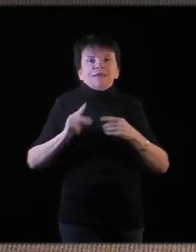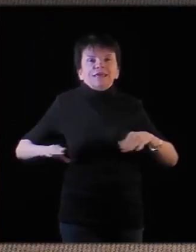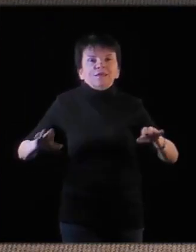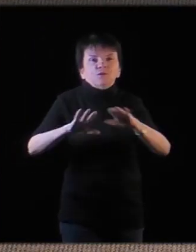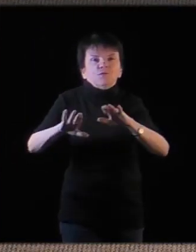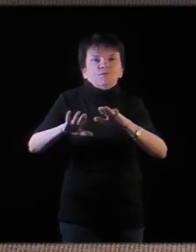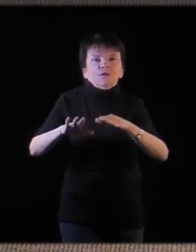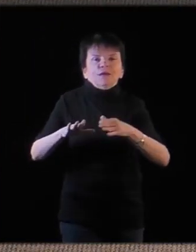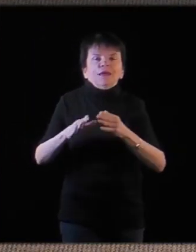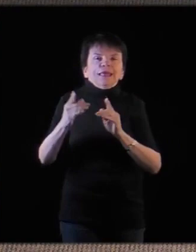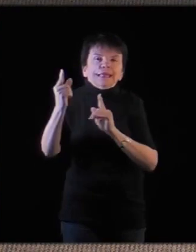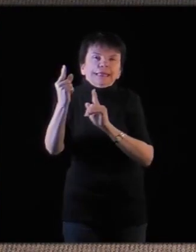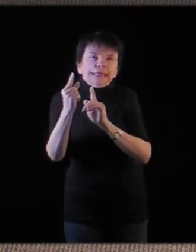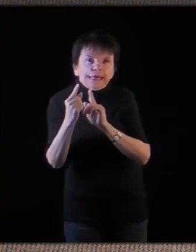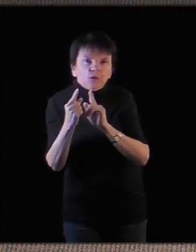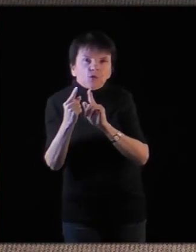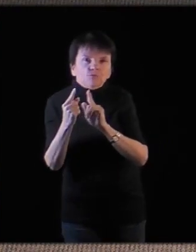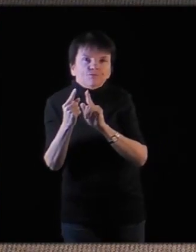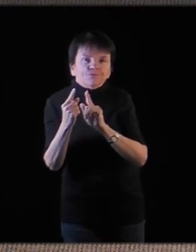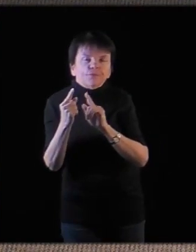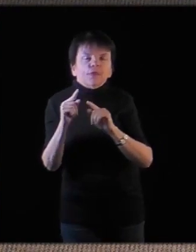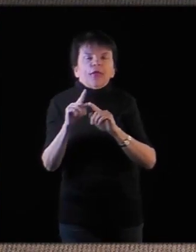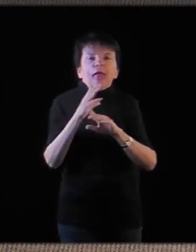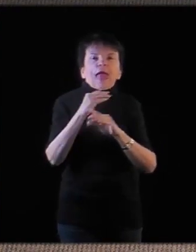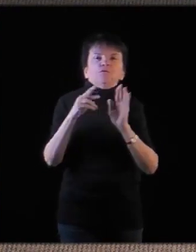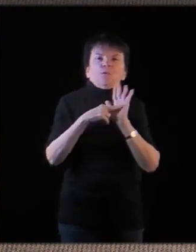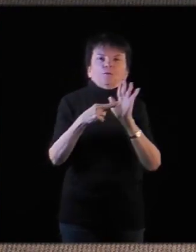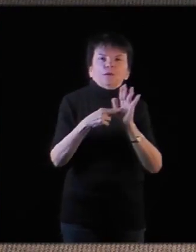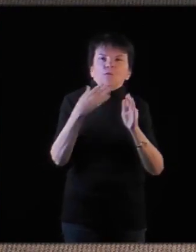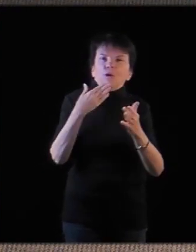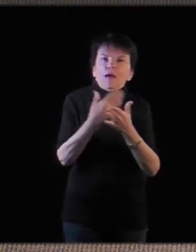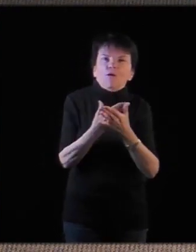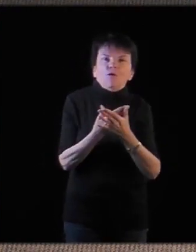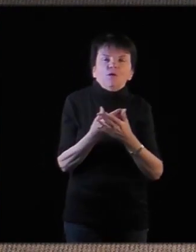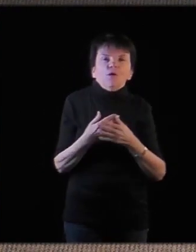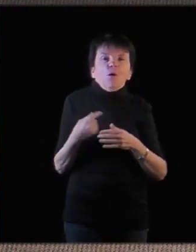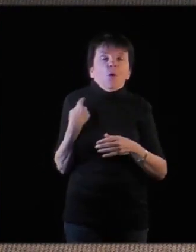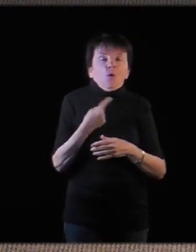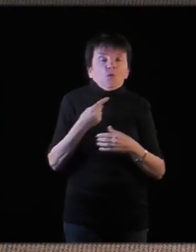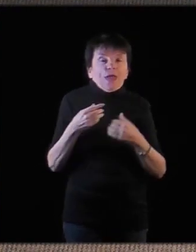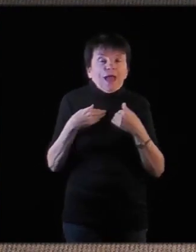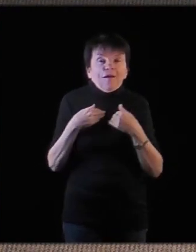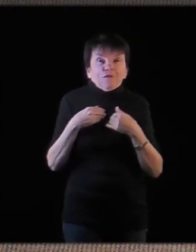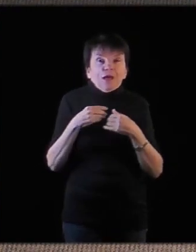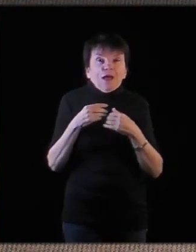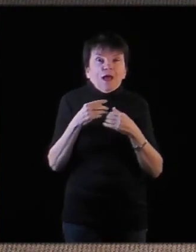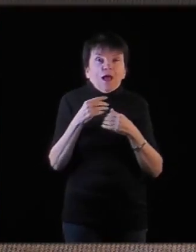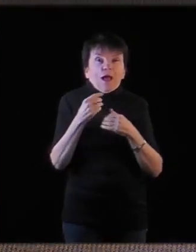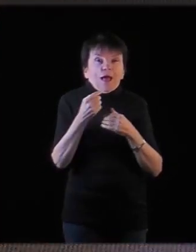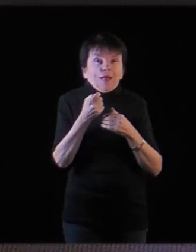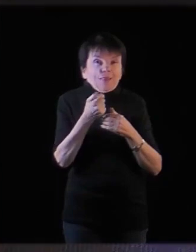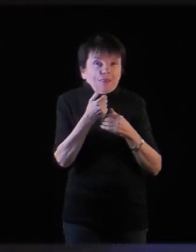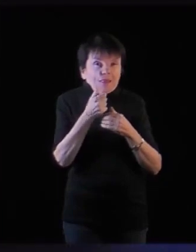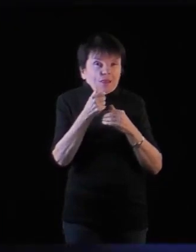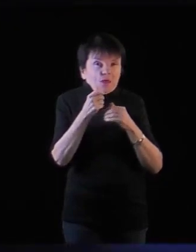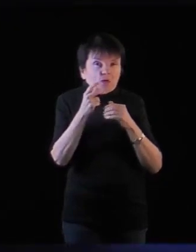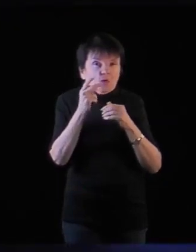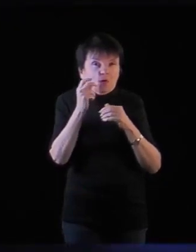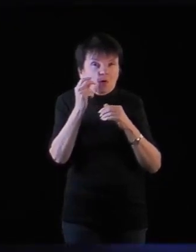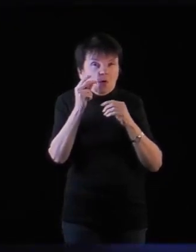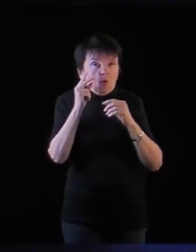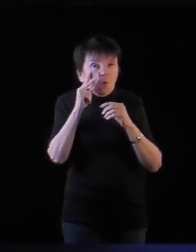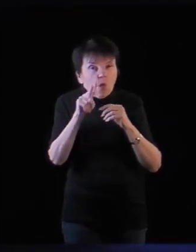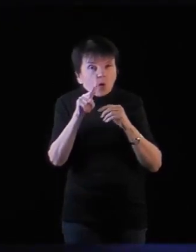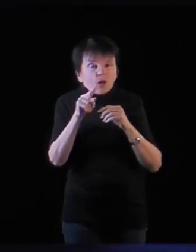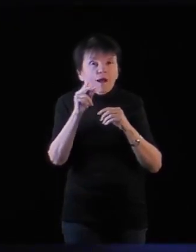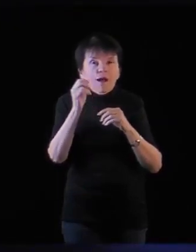well while he was here on earth. We got a glimpse of what the kingdom is all about. I think it's really important for us to